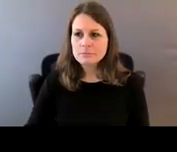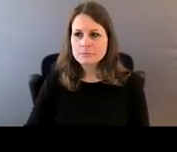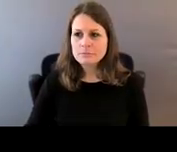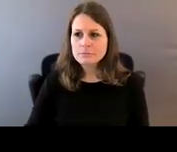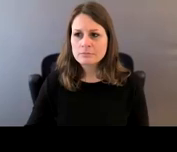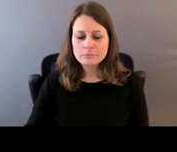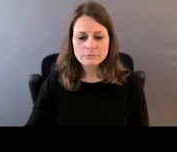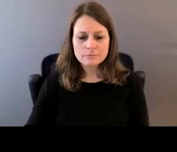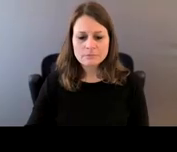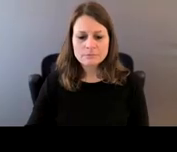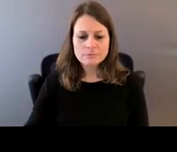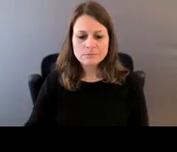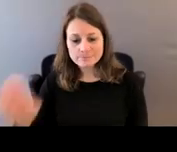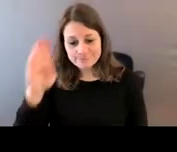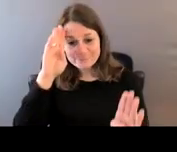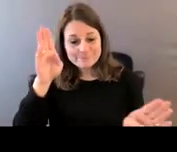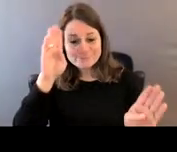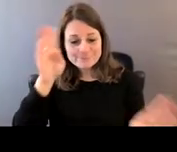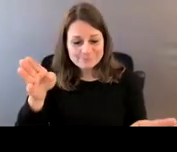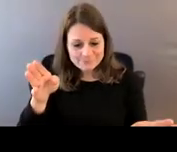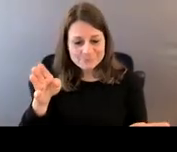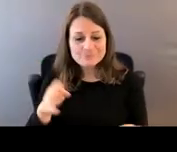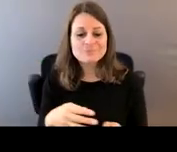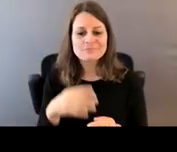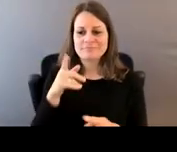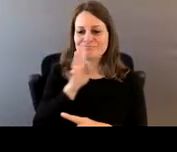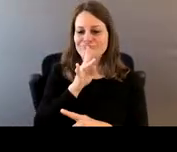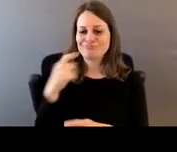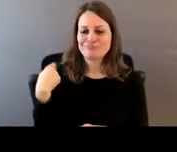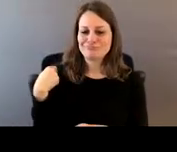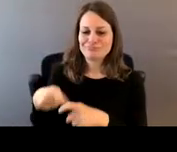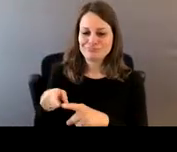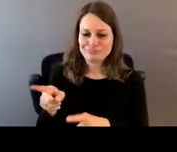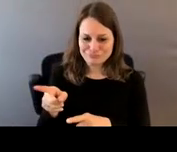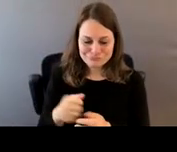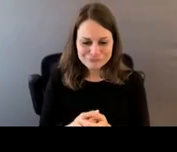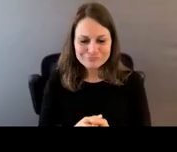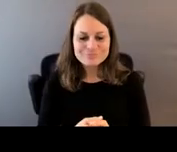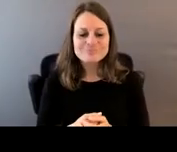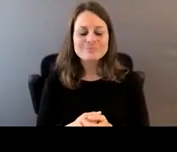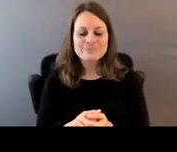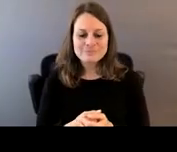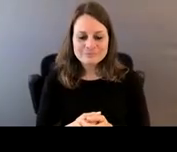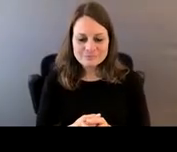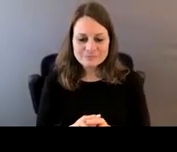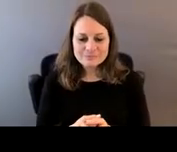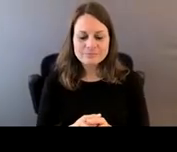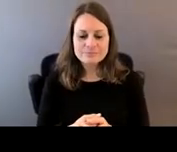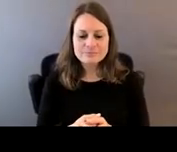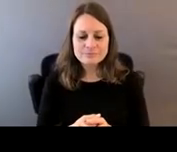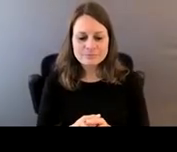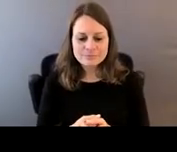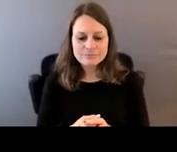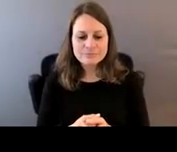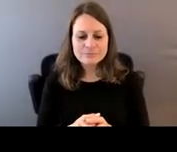Buenas tardes, mi nombre es Olga y soy la persona bilingüe del departamento del programa de RIPIN.